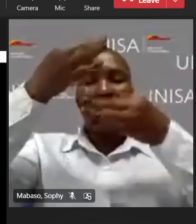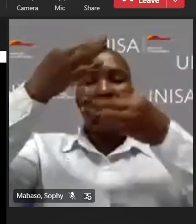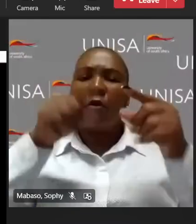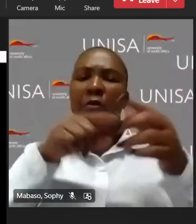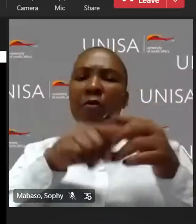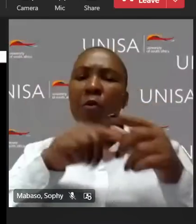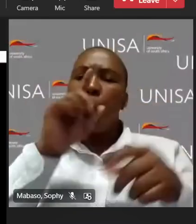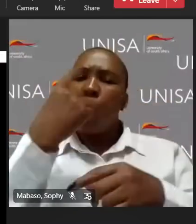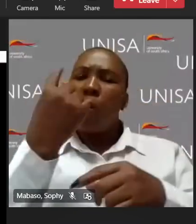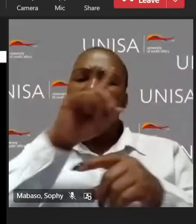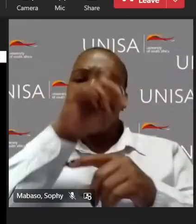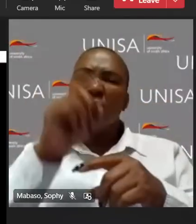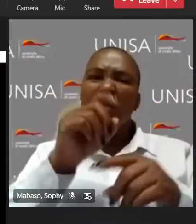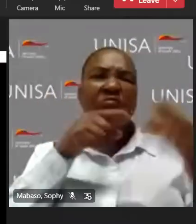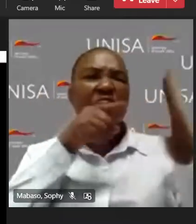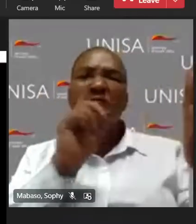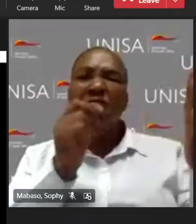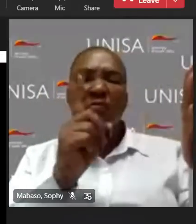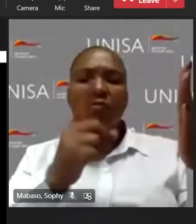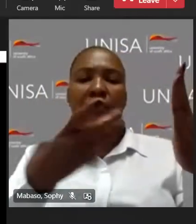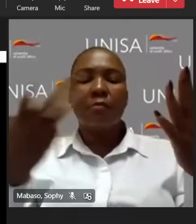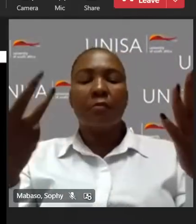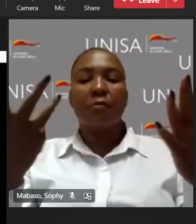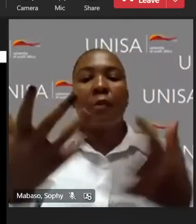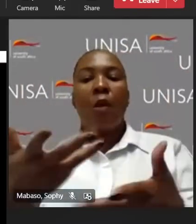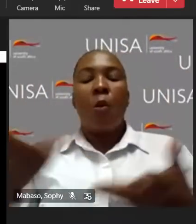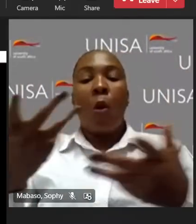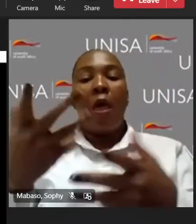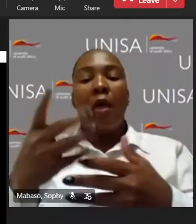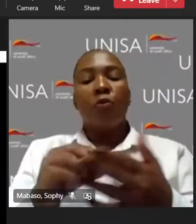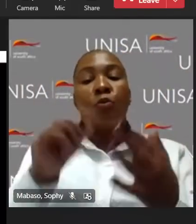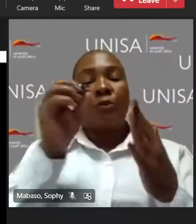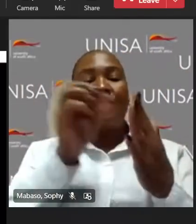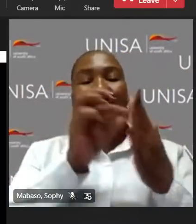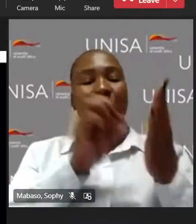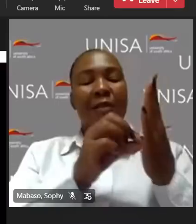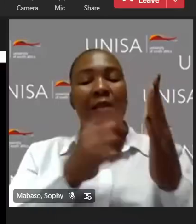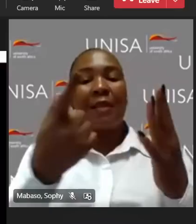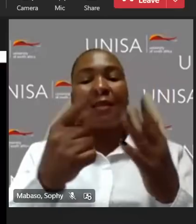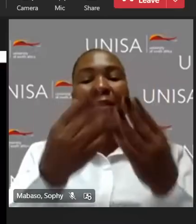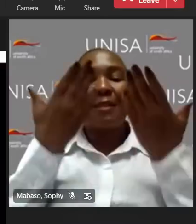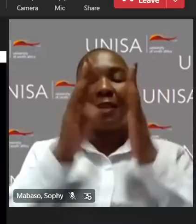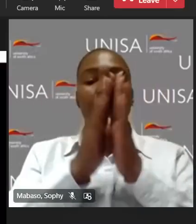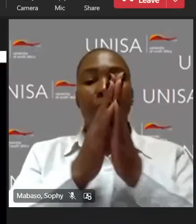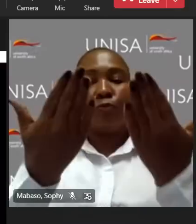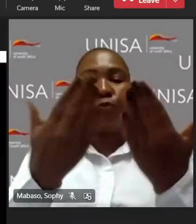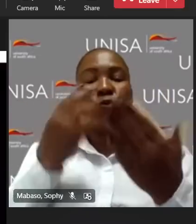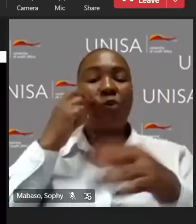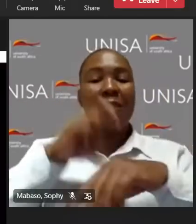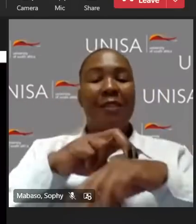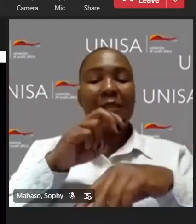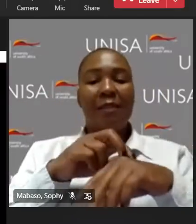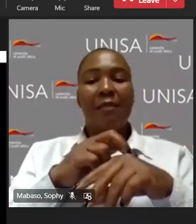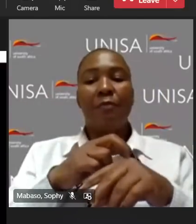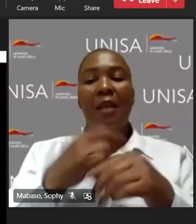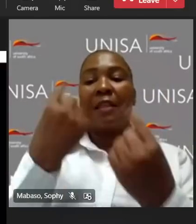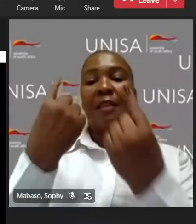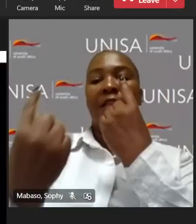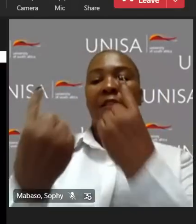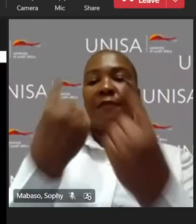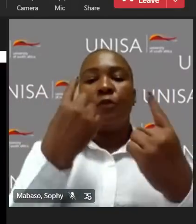form? This is a form whereby you indicate the kind of study material that you need as per your individual